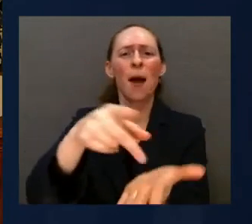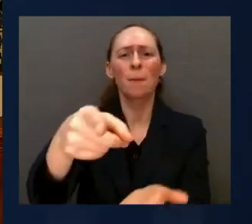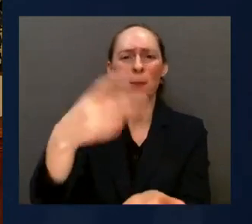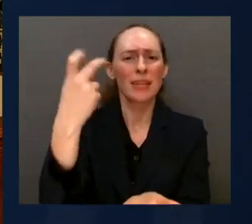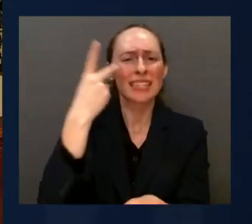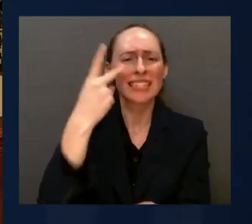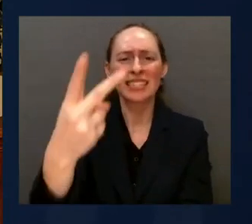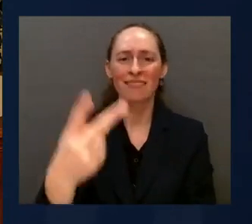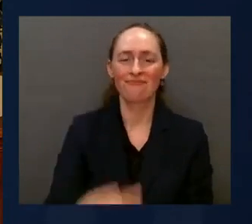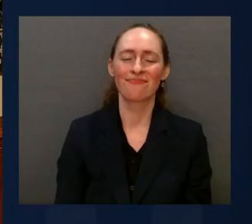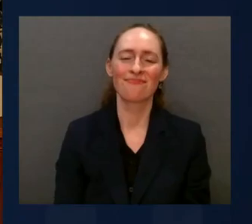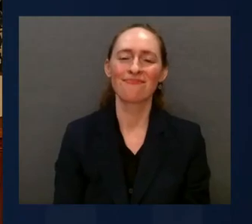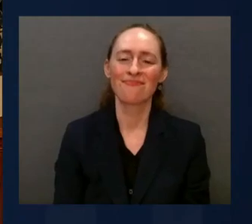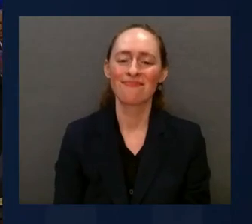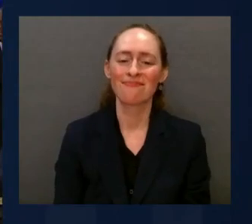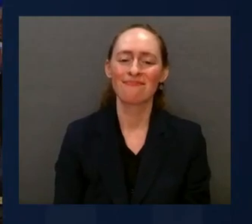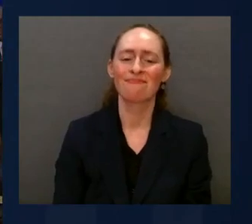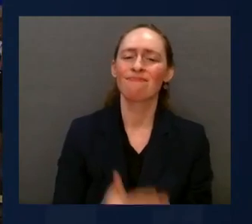Thank you.